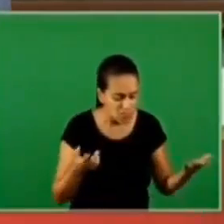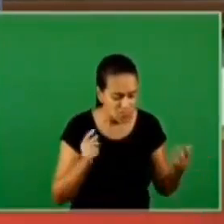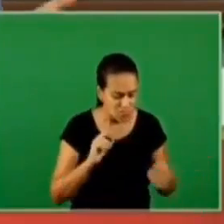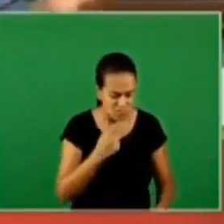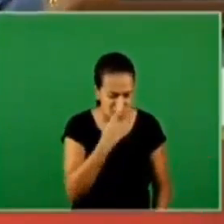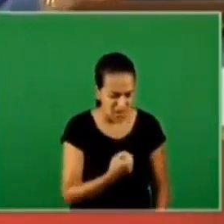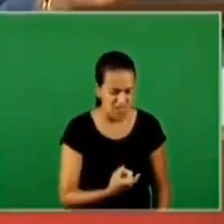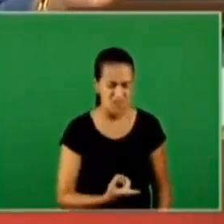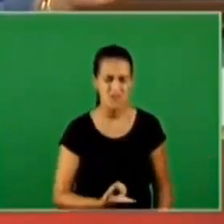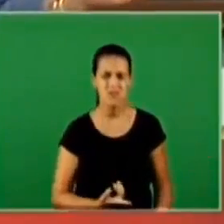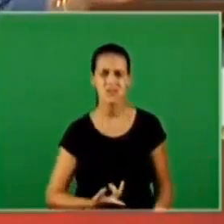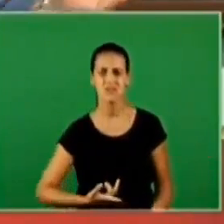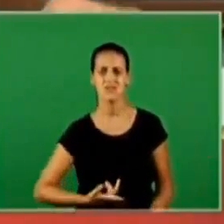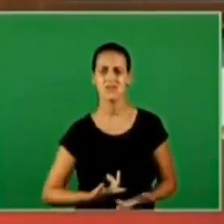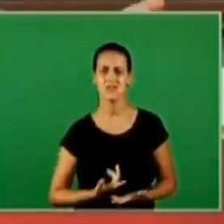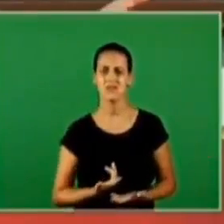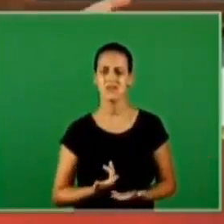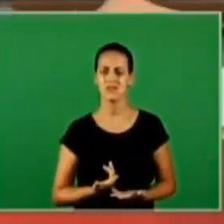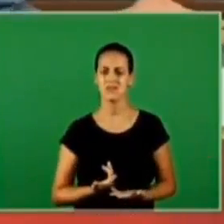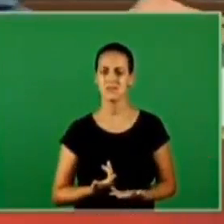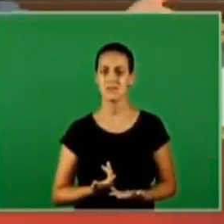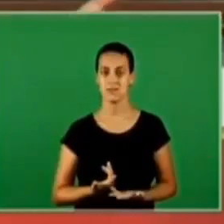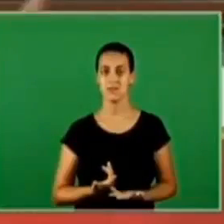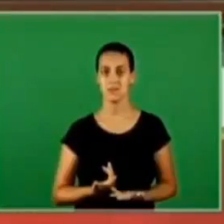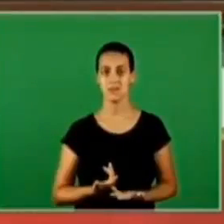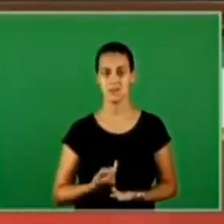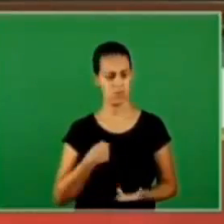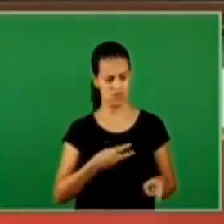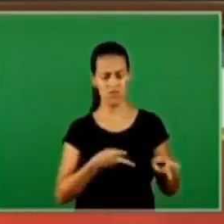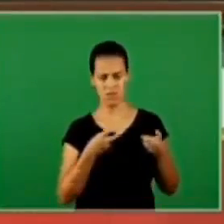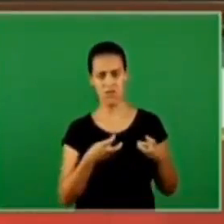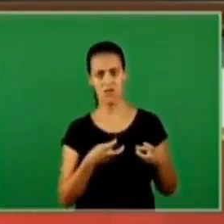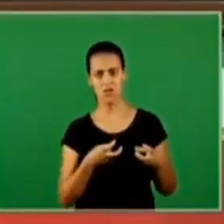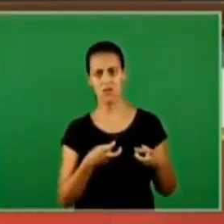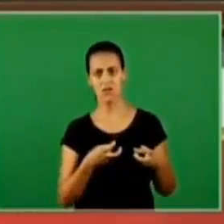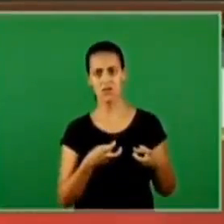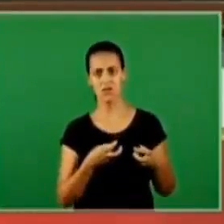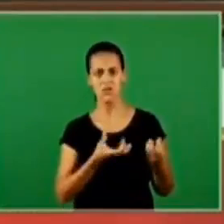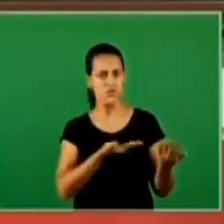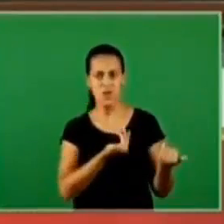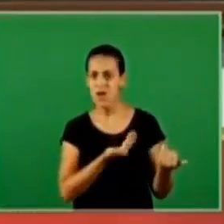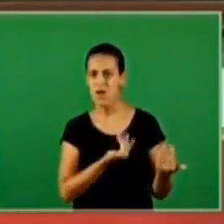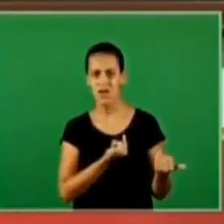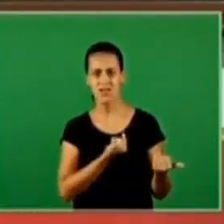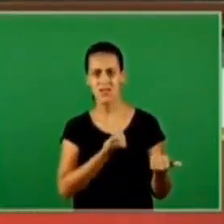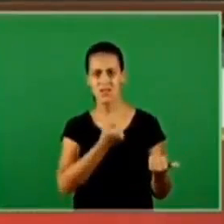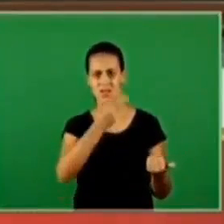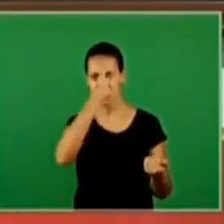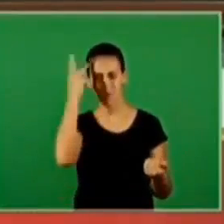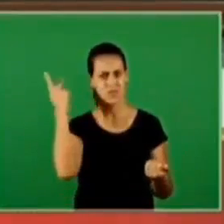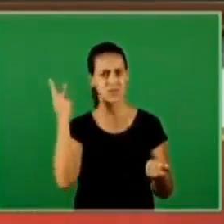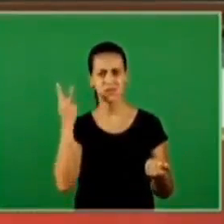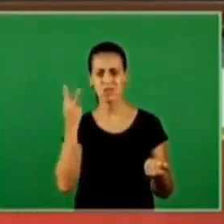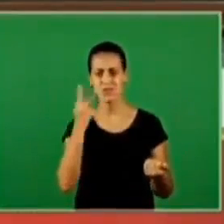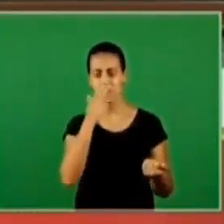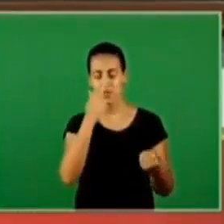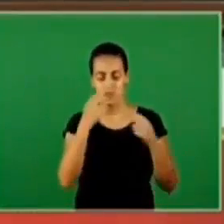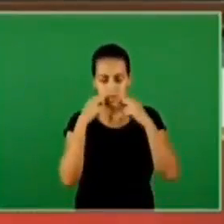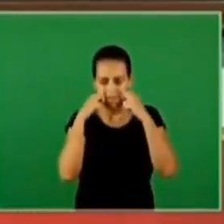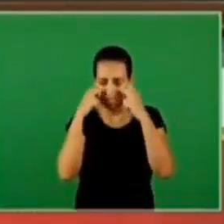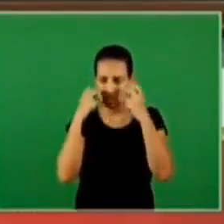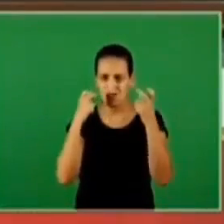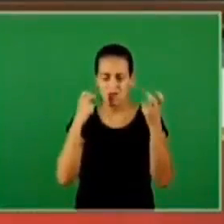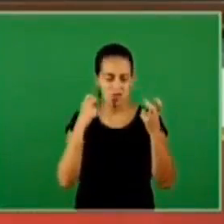on the garbage can of somebody who's throwing it away. I see it frequently. Youth, some